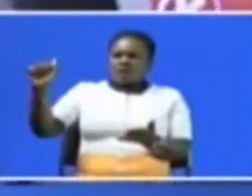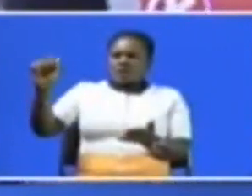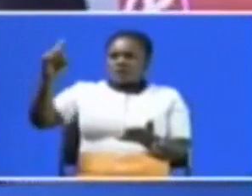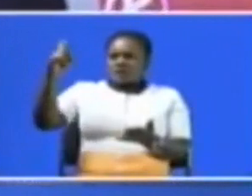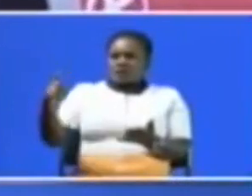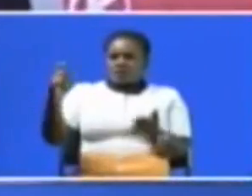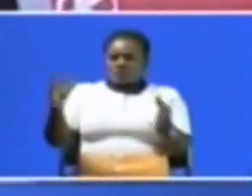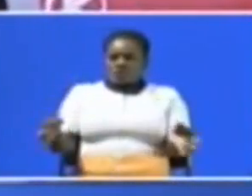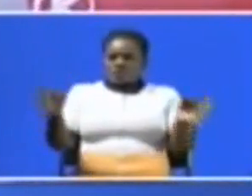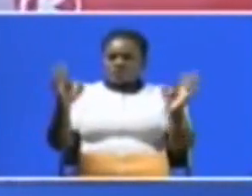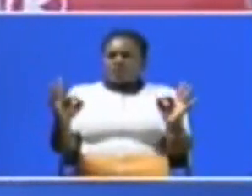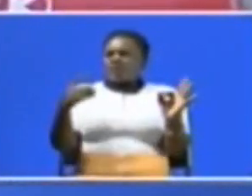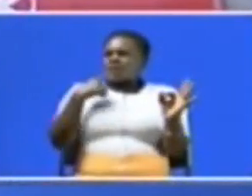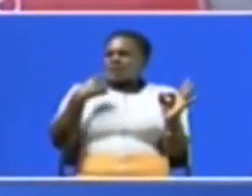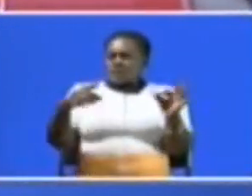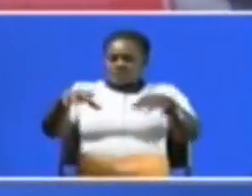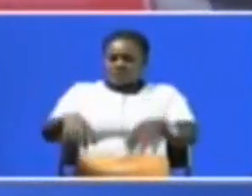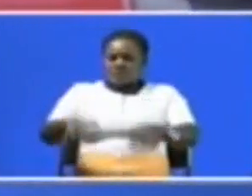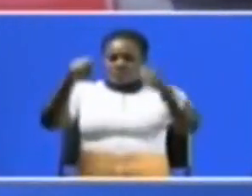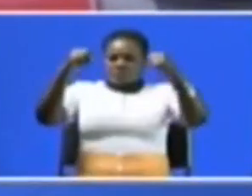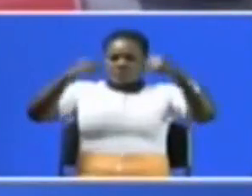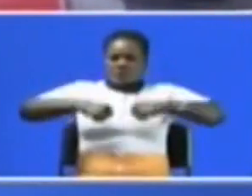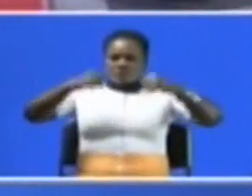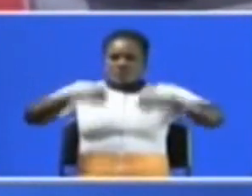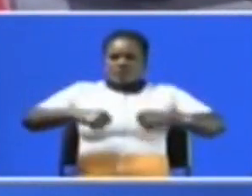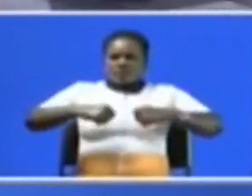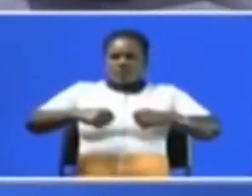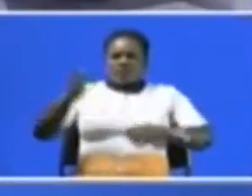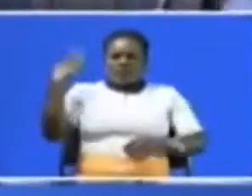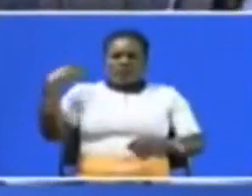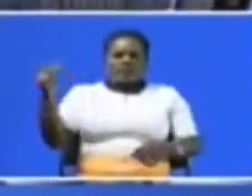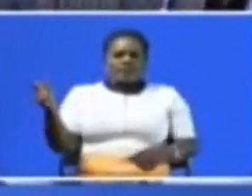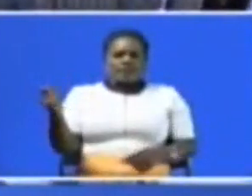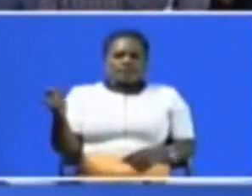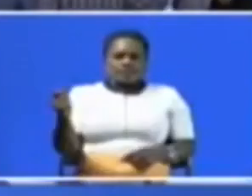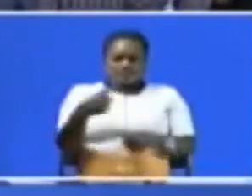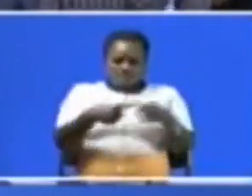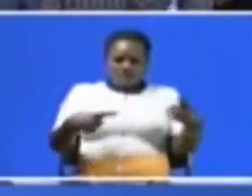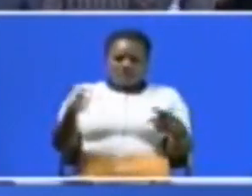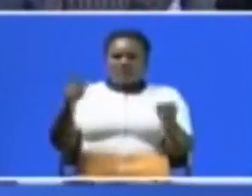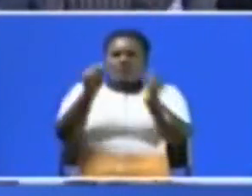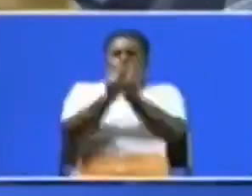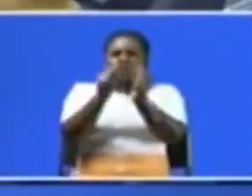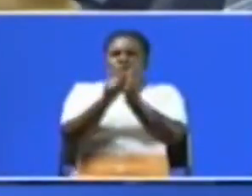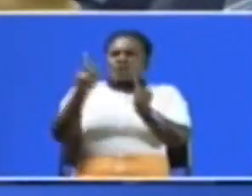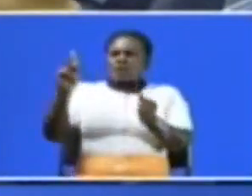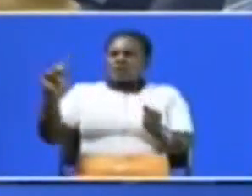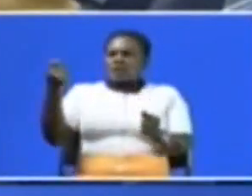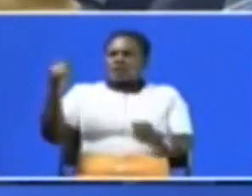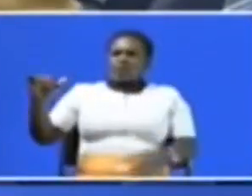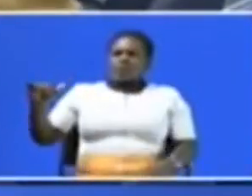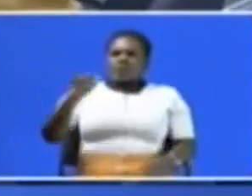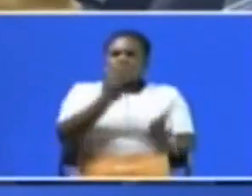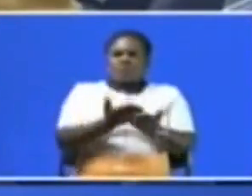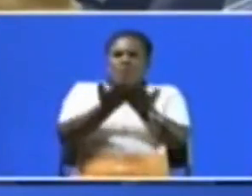Executive Officer Jonny Andersen says the takeover bid followed a cabinet proposal in May last year. Come October, Kenya Airways presented its